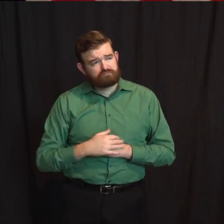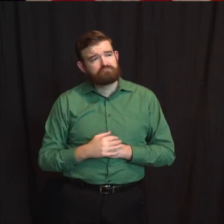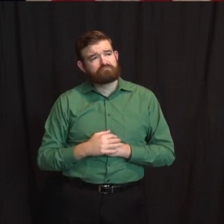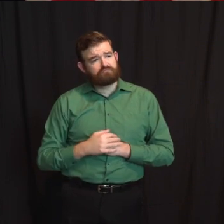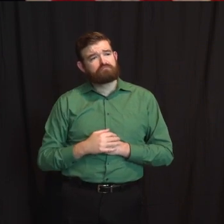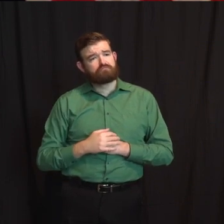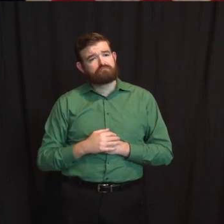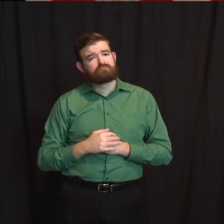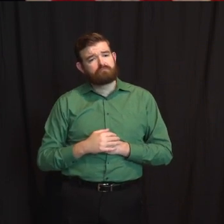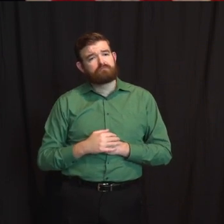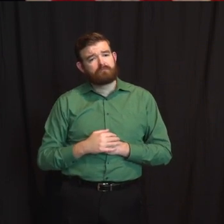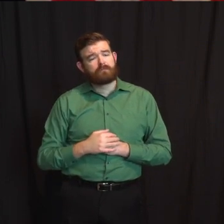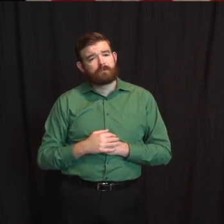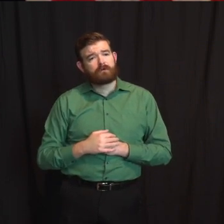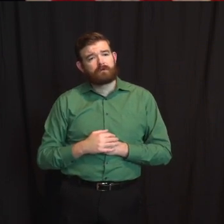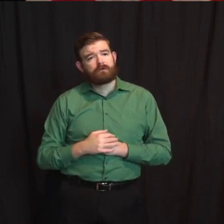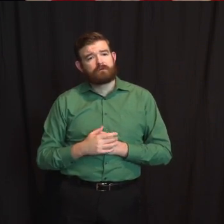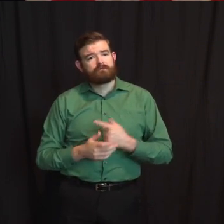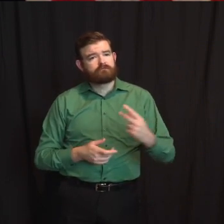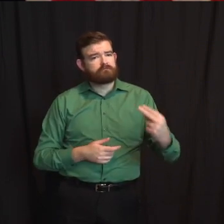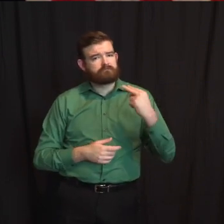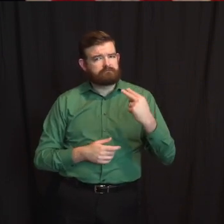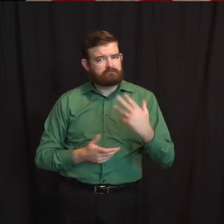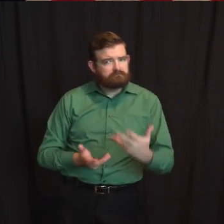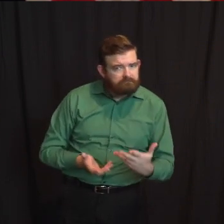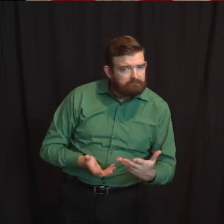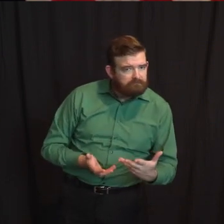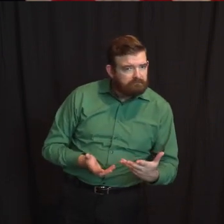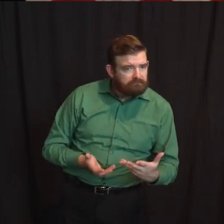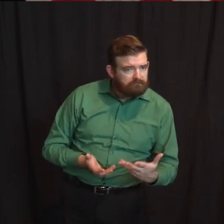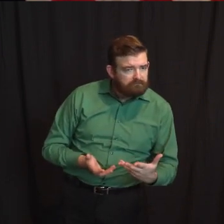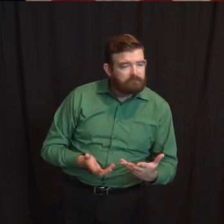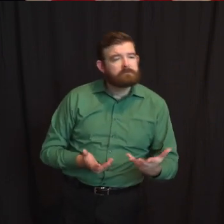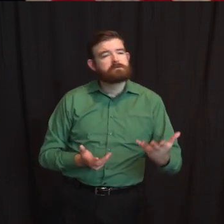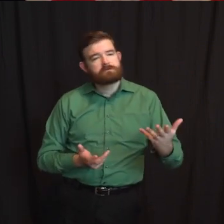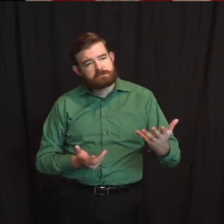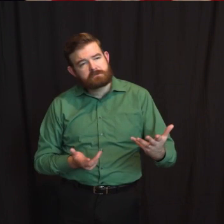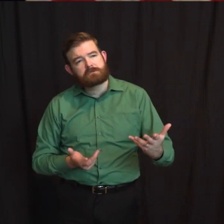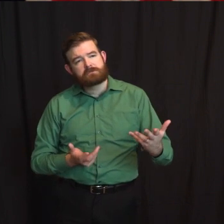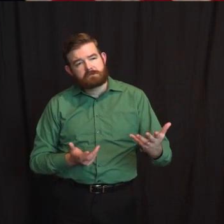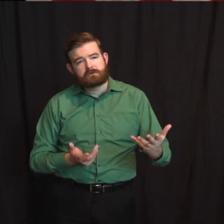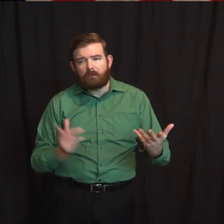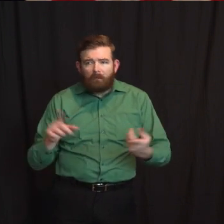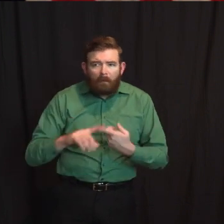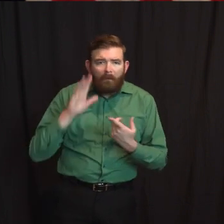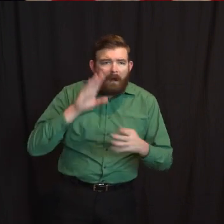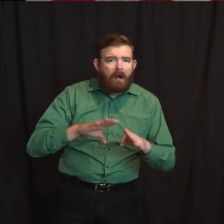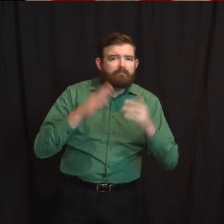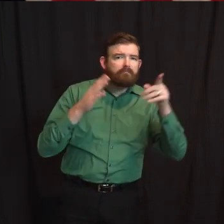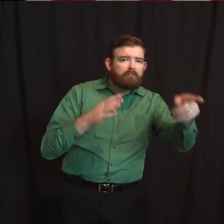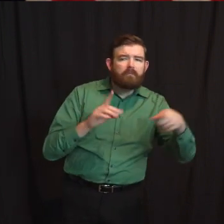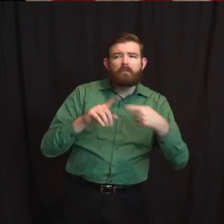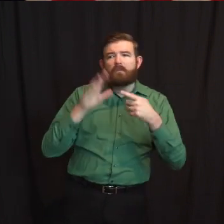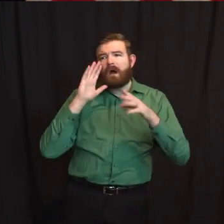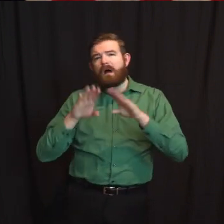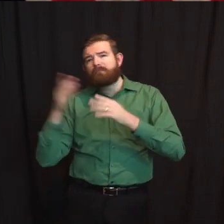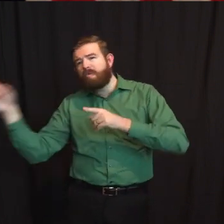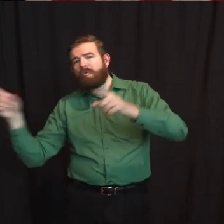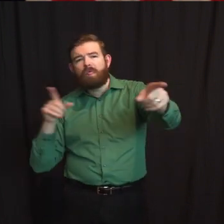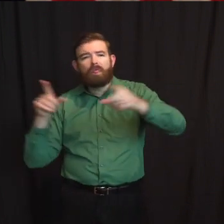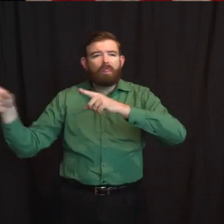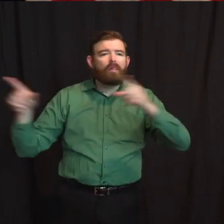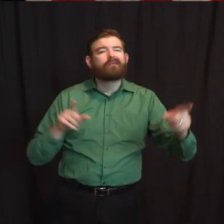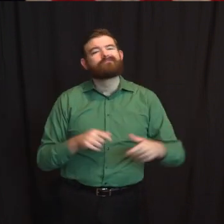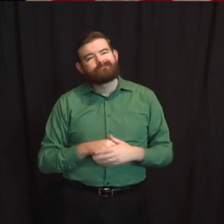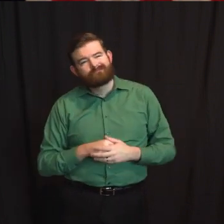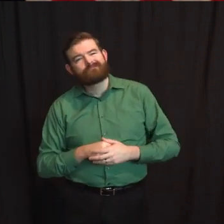to look at to trigger some actions. And I think we want to give folks a little bit more detail on that.